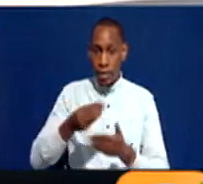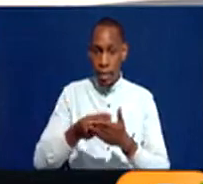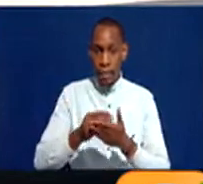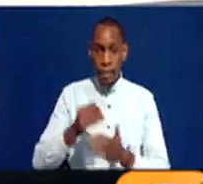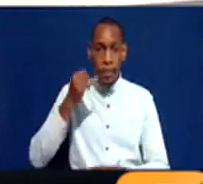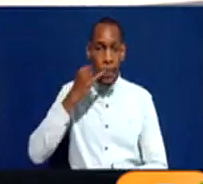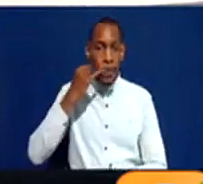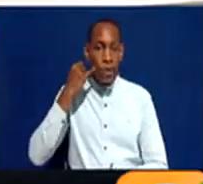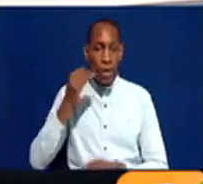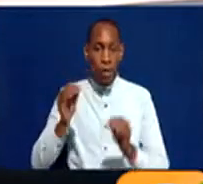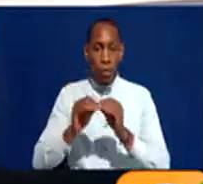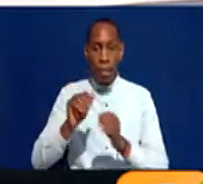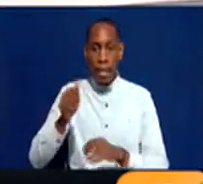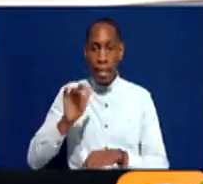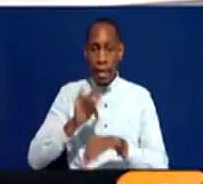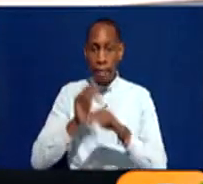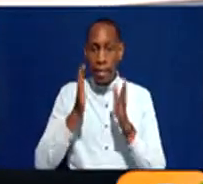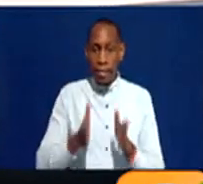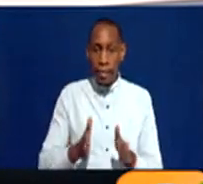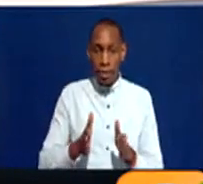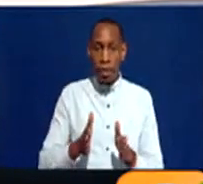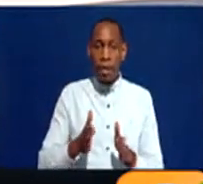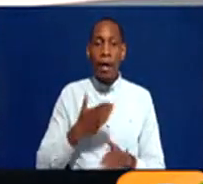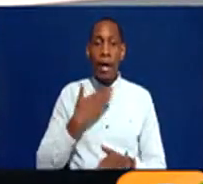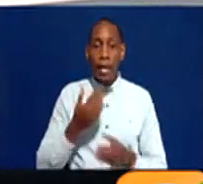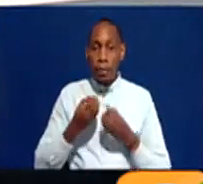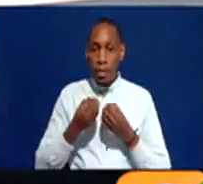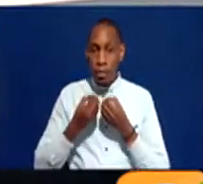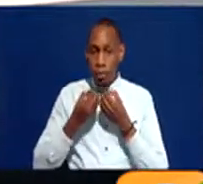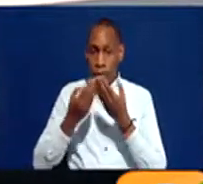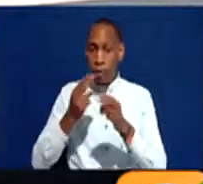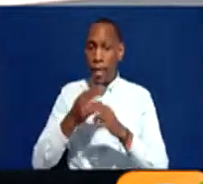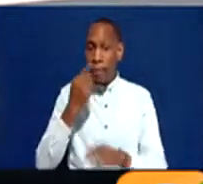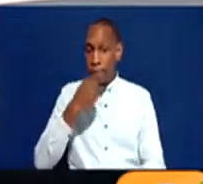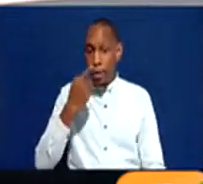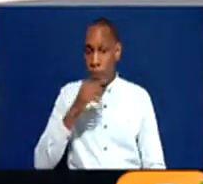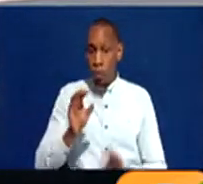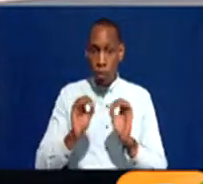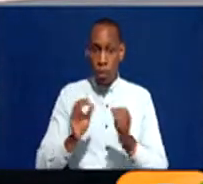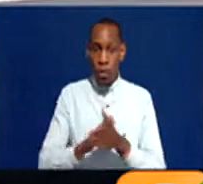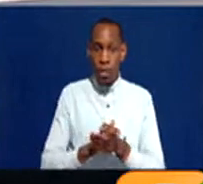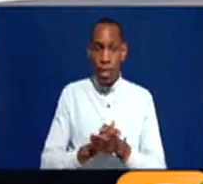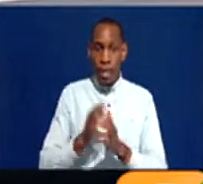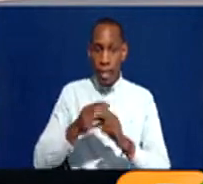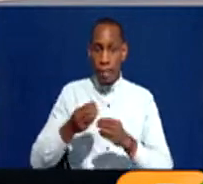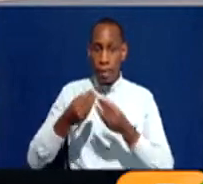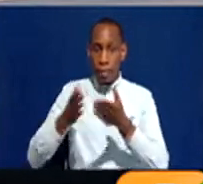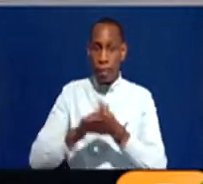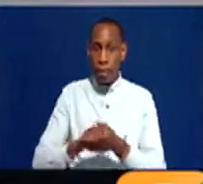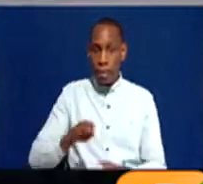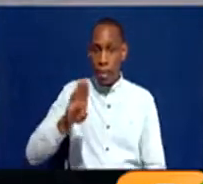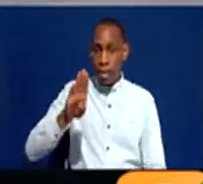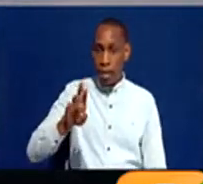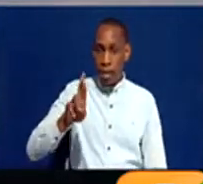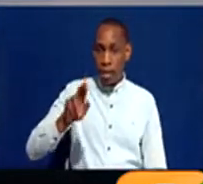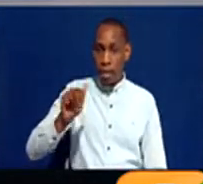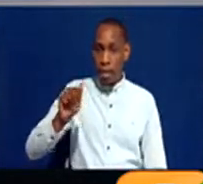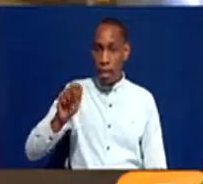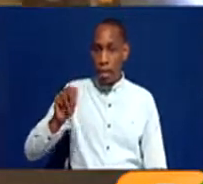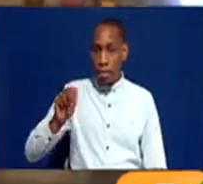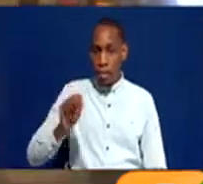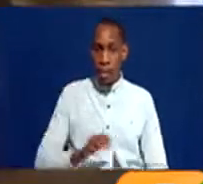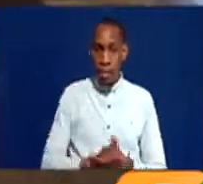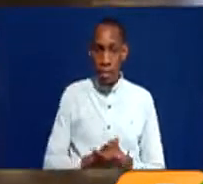In Nakuru, we meet another victim who doesn't want his identity revealed. So let's call him Brian. Brian learned a